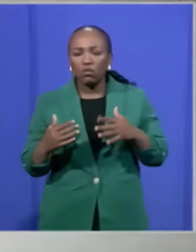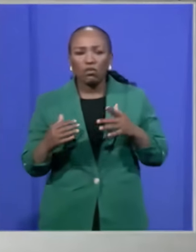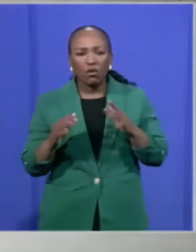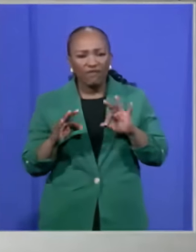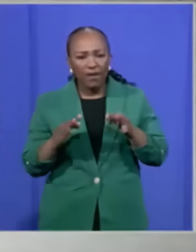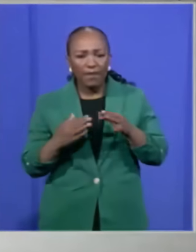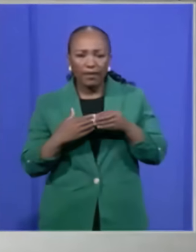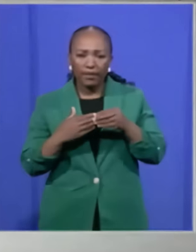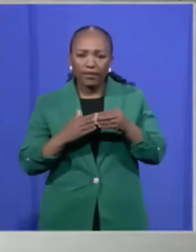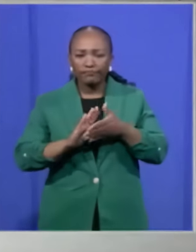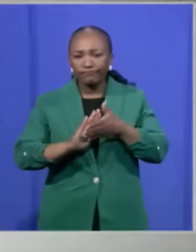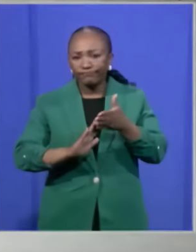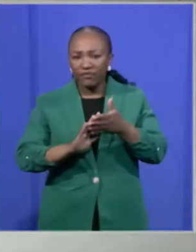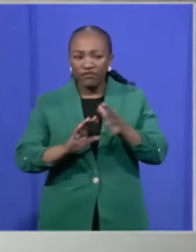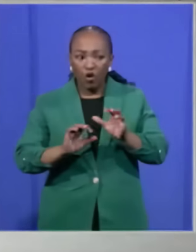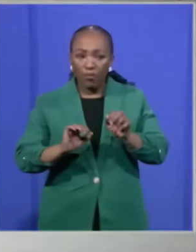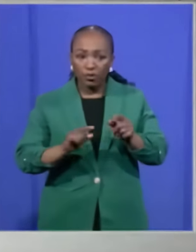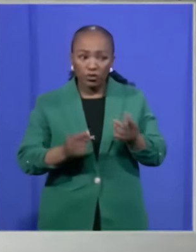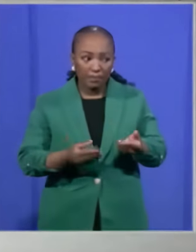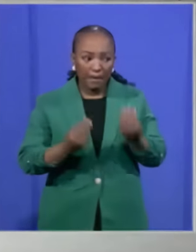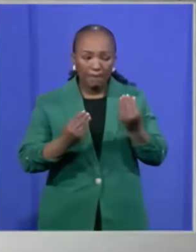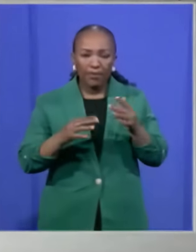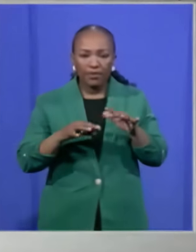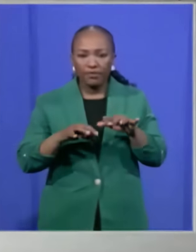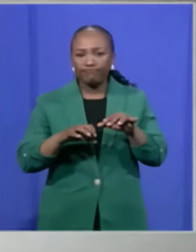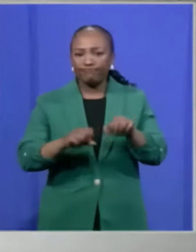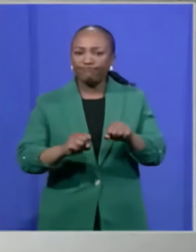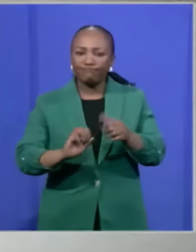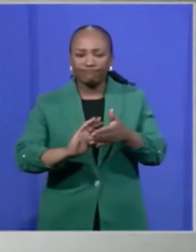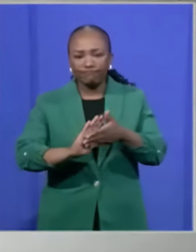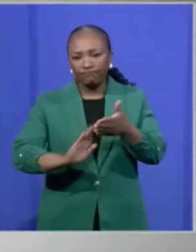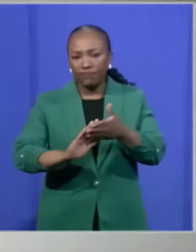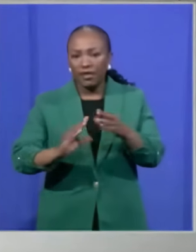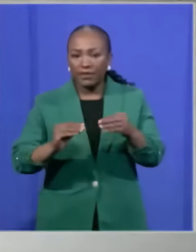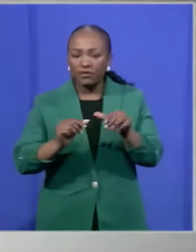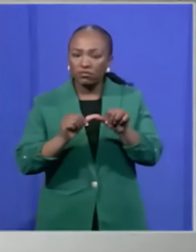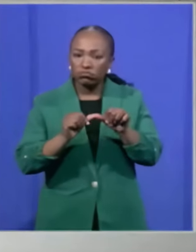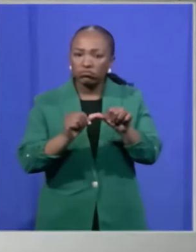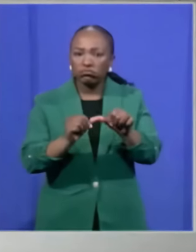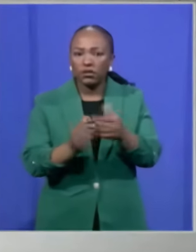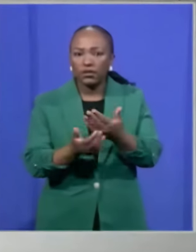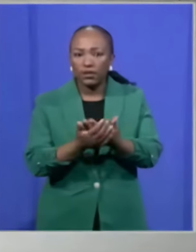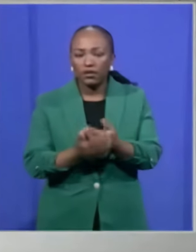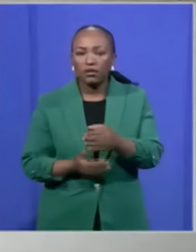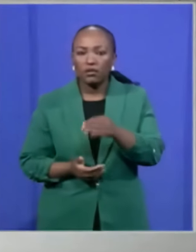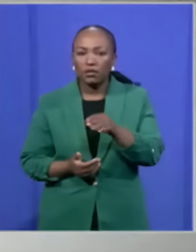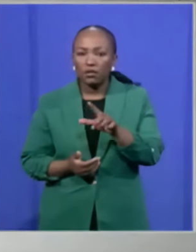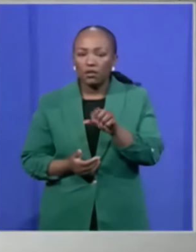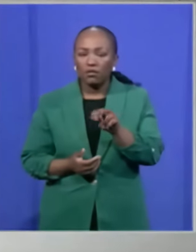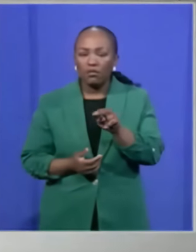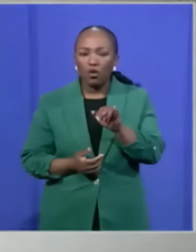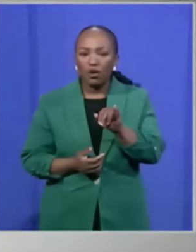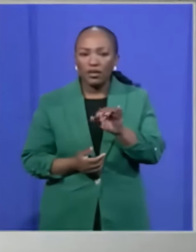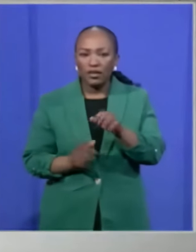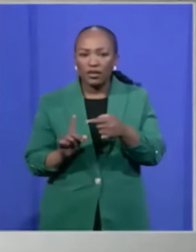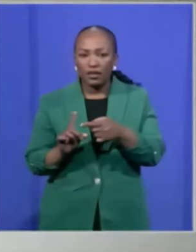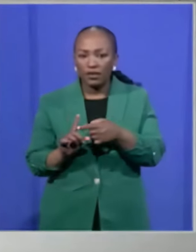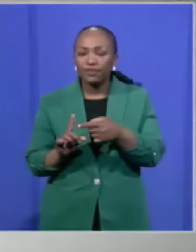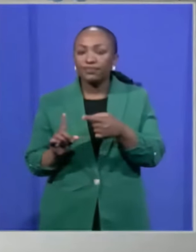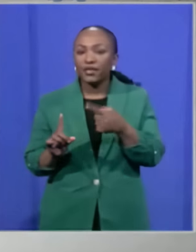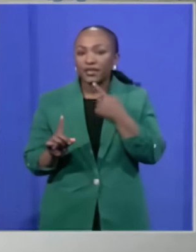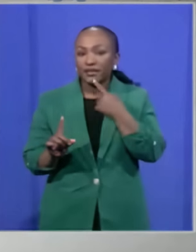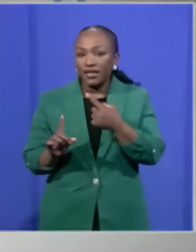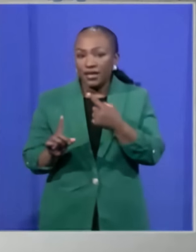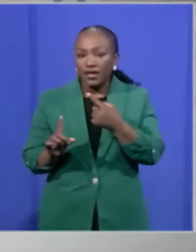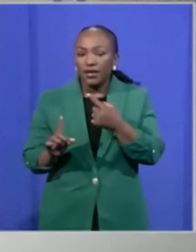ba o fupara ka matsoa mabedi e leng lona lebaka le etsang kgwebo tsa bona ditsitse. Blondi Sekgwale o re bomme ba ke batho